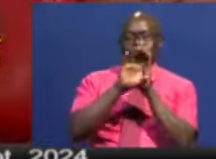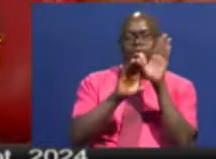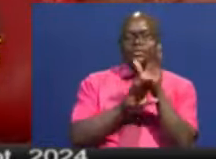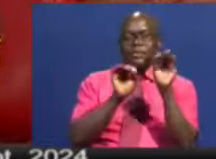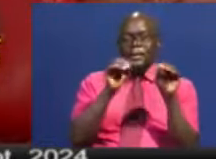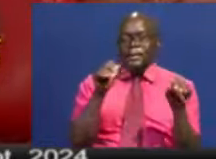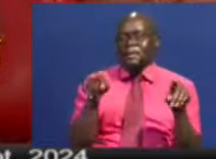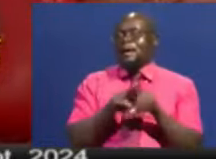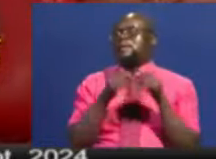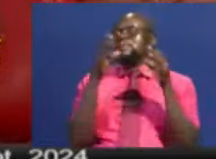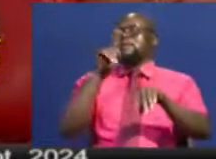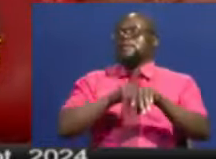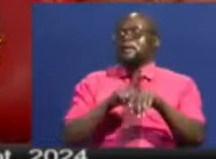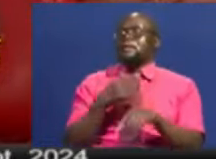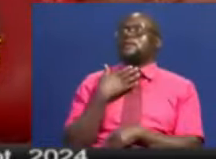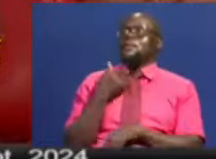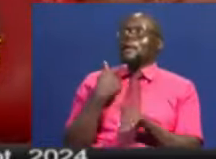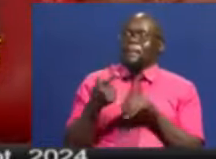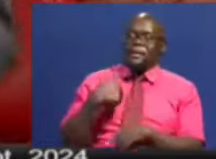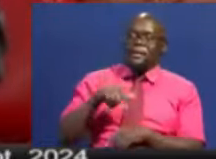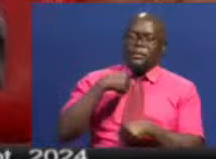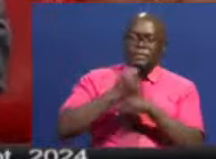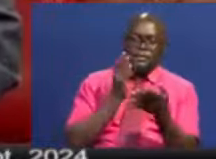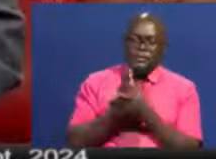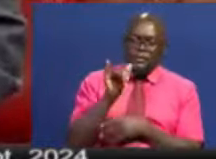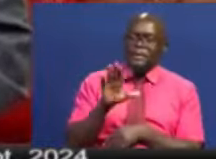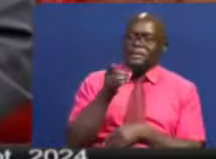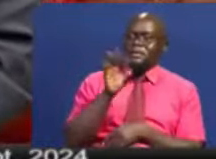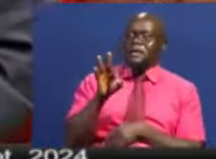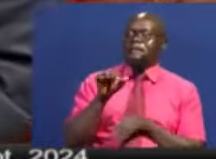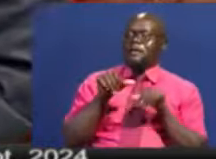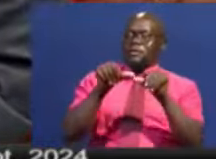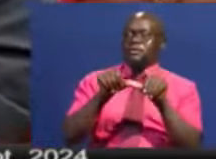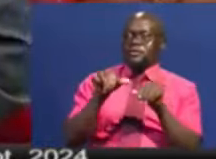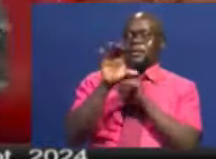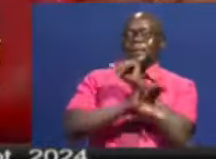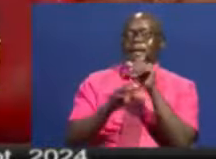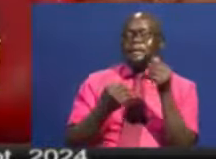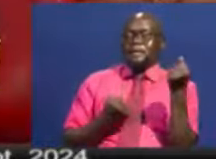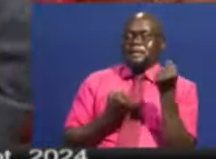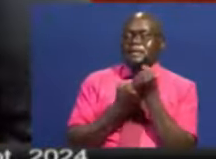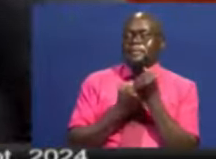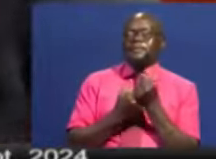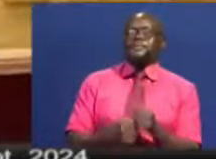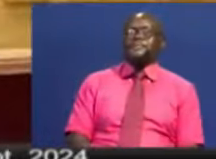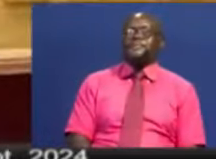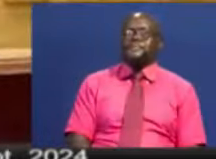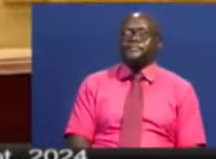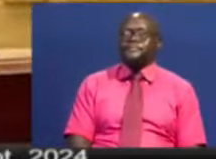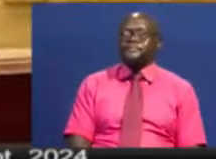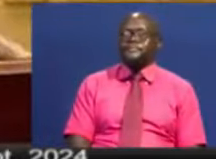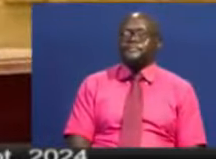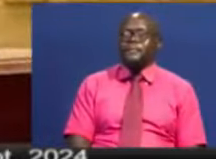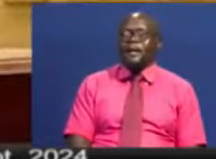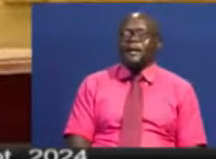unconstitutional as many times as you like, but we will make sure CDF remains in this country, Mr. Speaker. I submit.